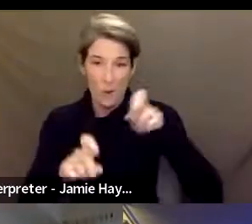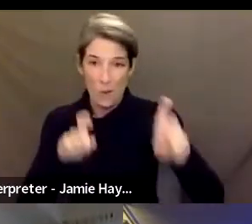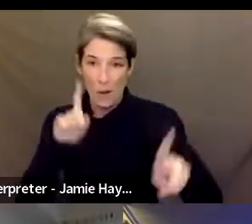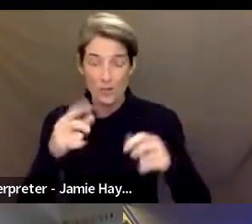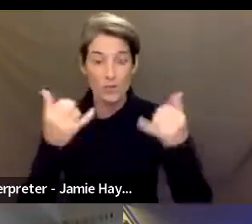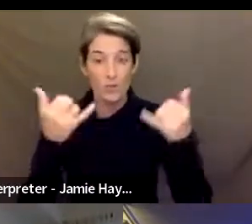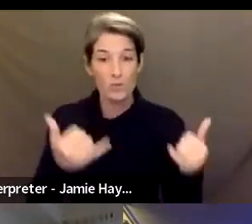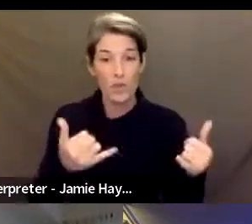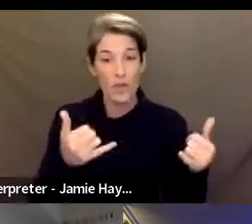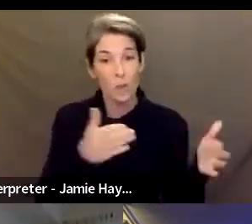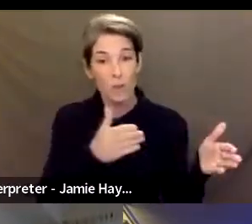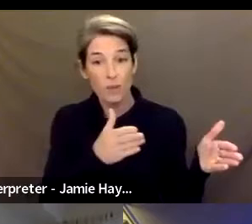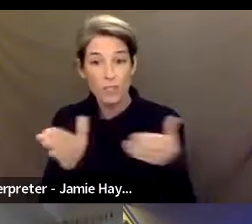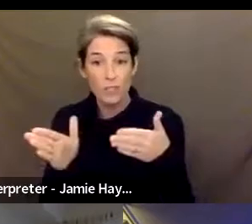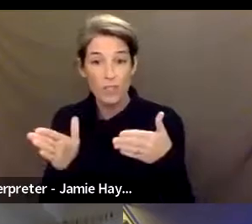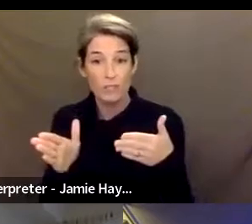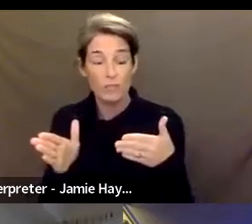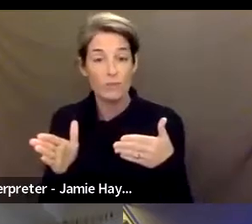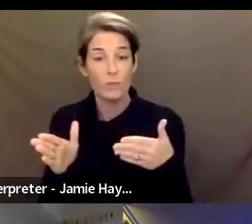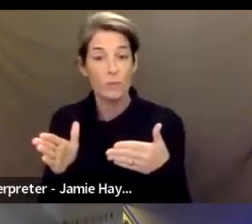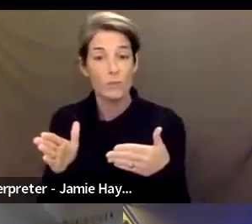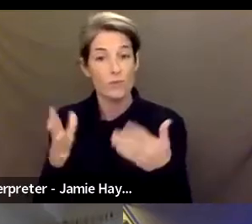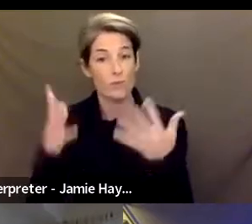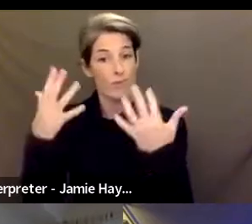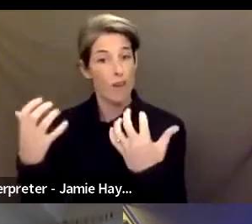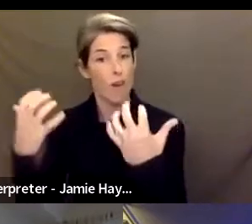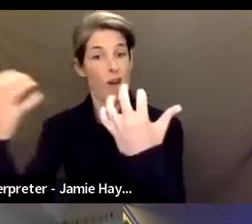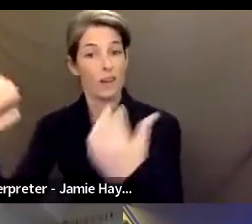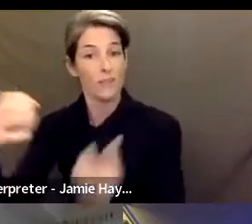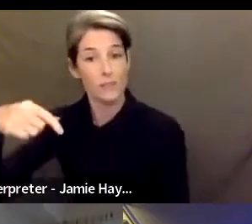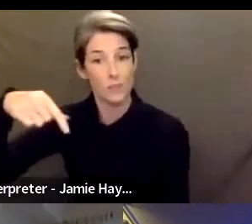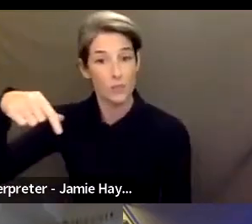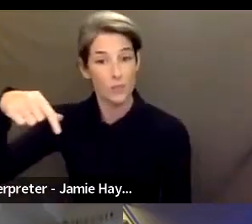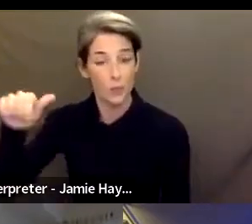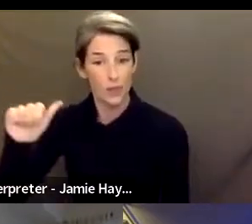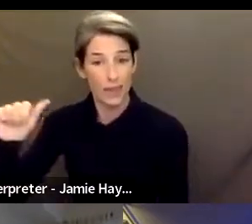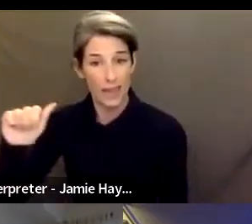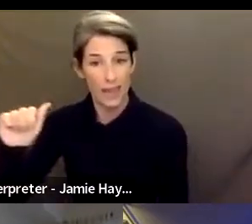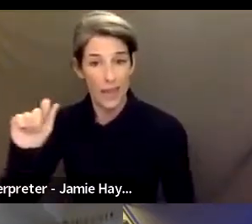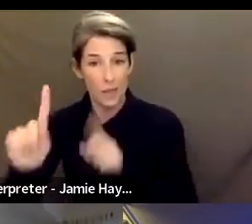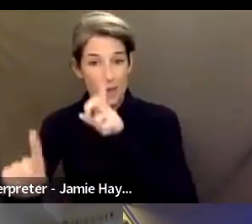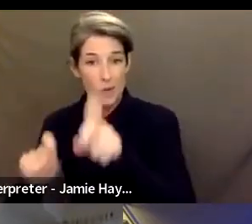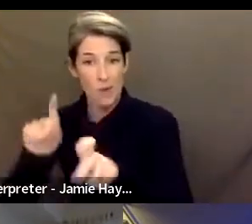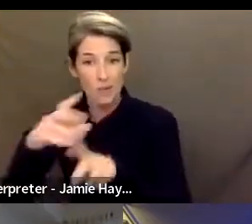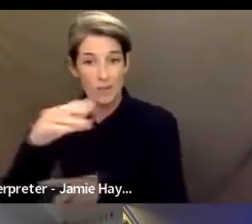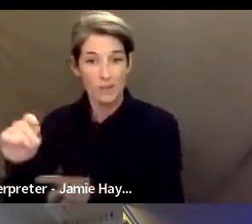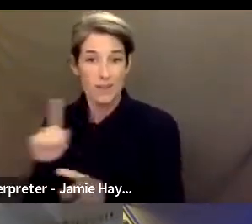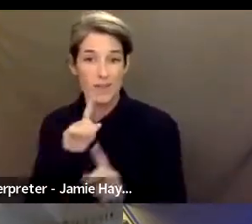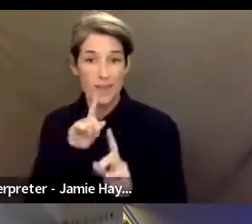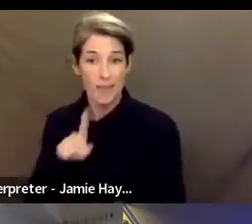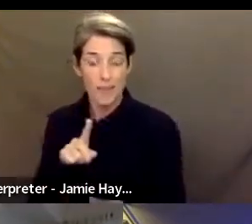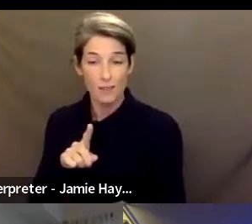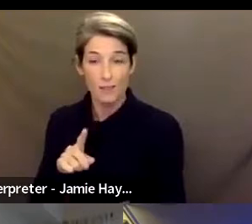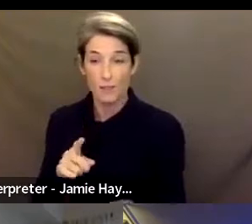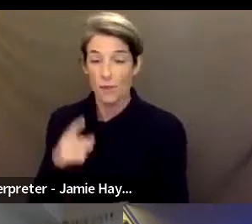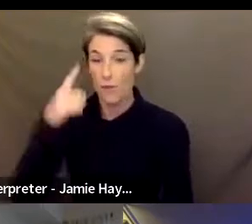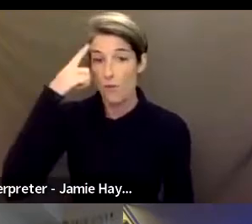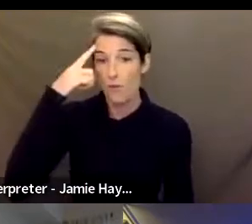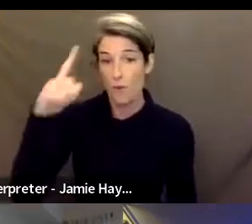going to move on to the Q&A portion of the panel. So for any of